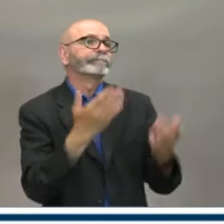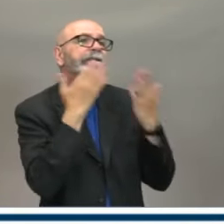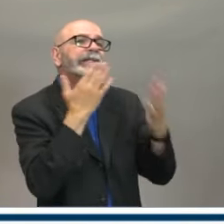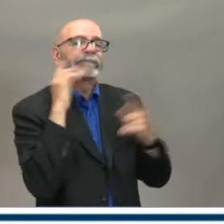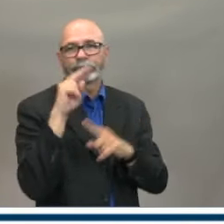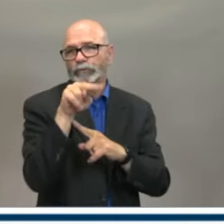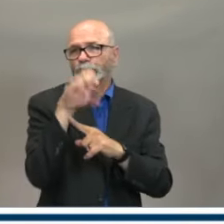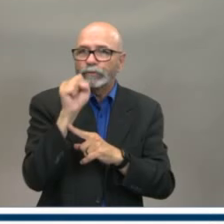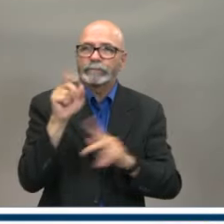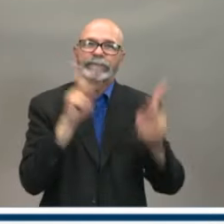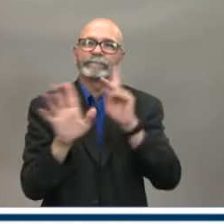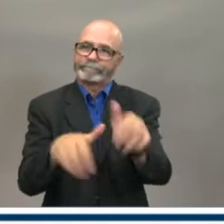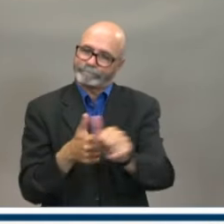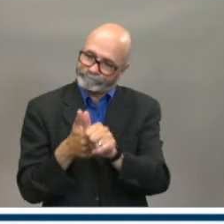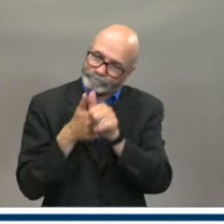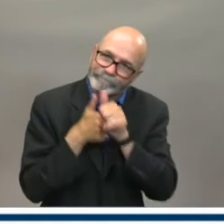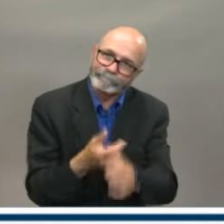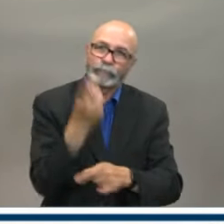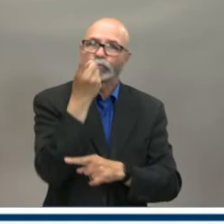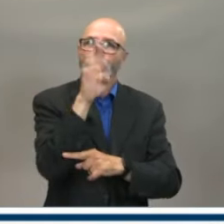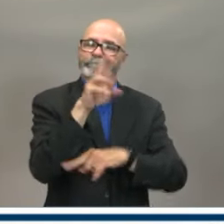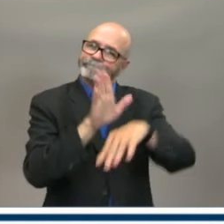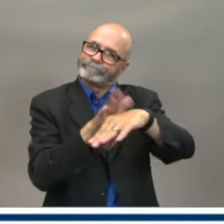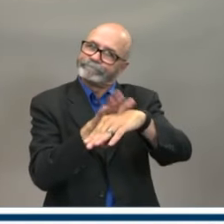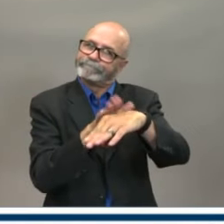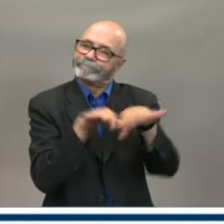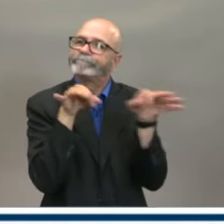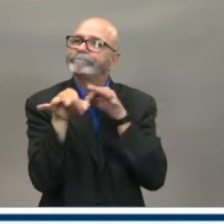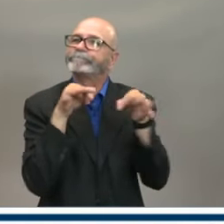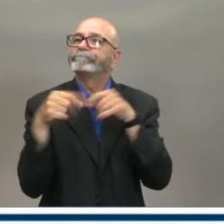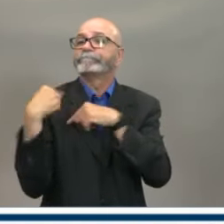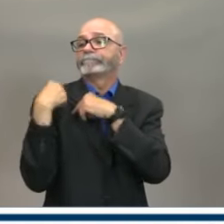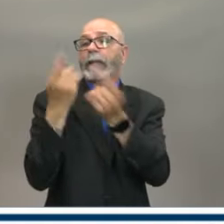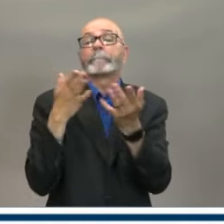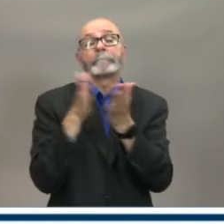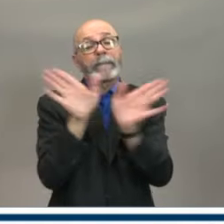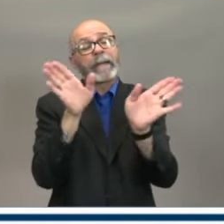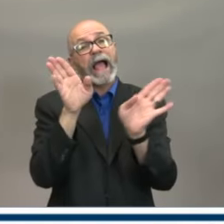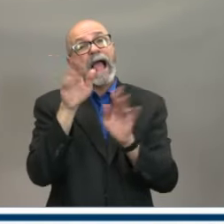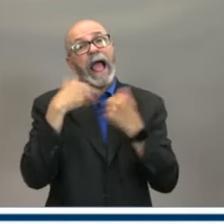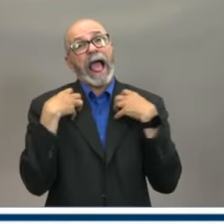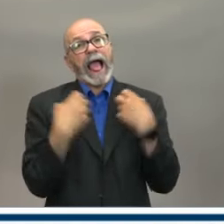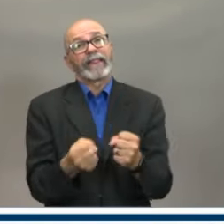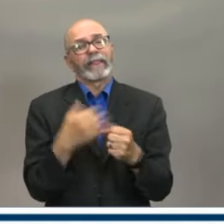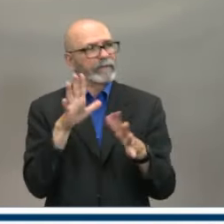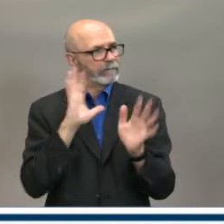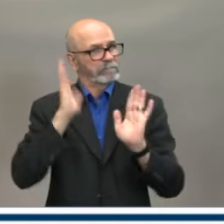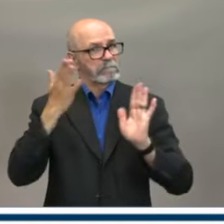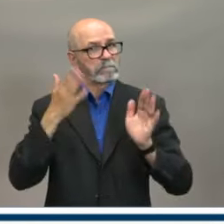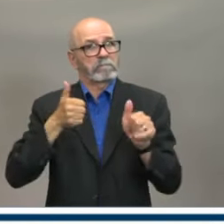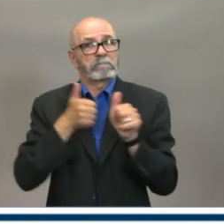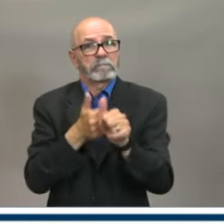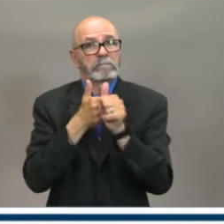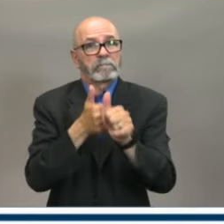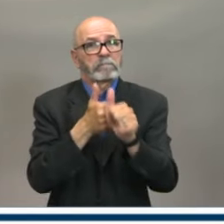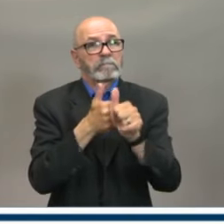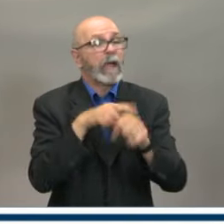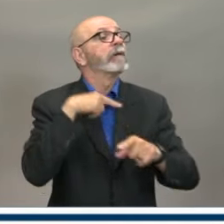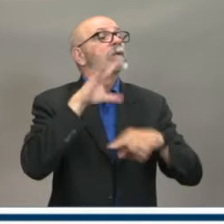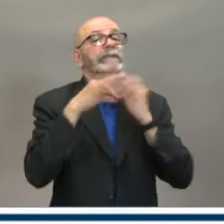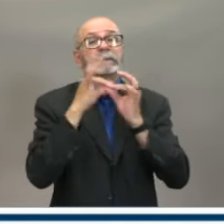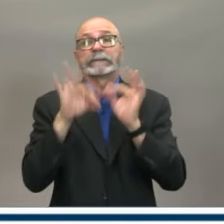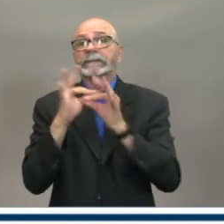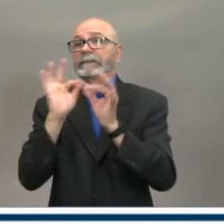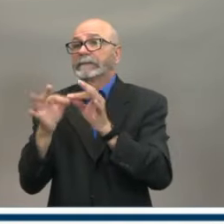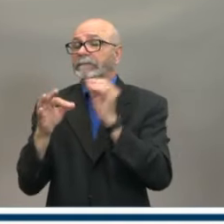advice of Dr. Strang in public health. As our testing continues, we are flattening the curve when it comes to COVID and seeing the number of